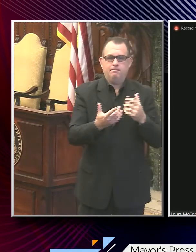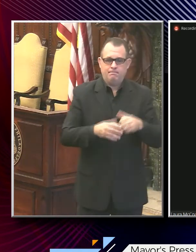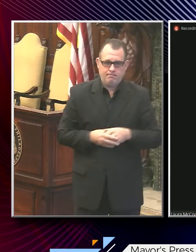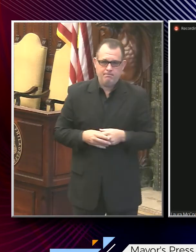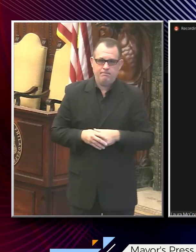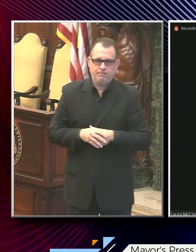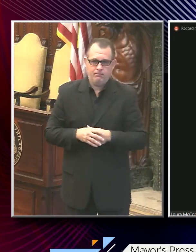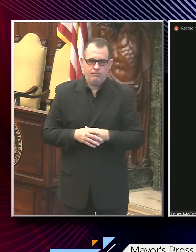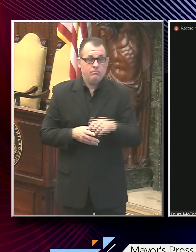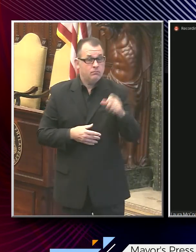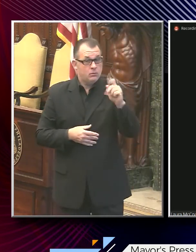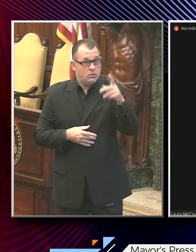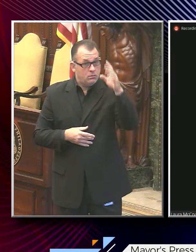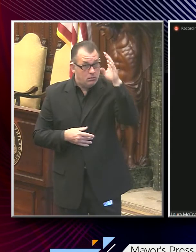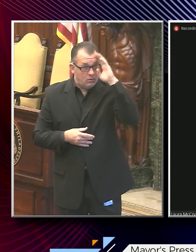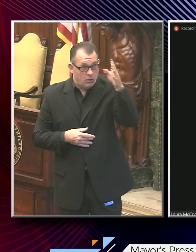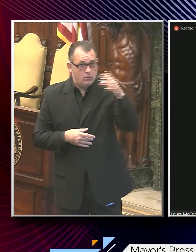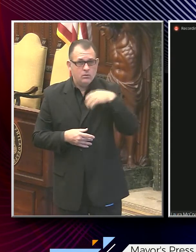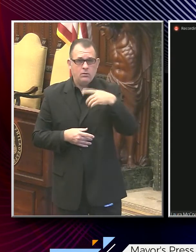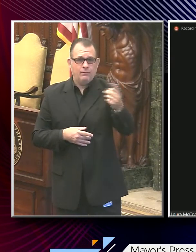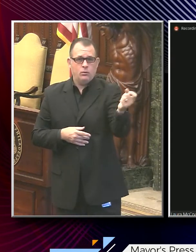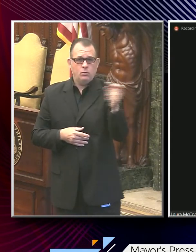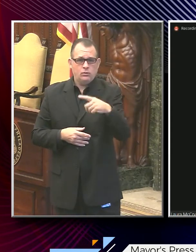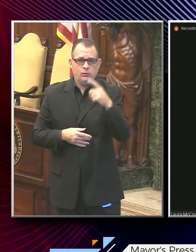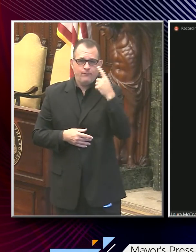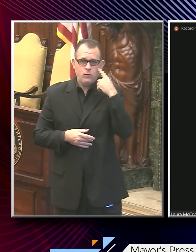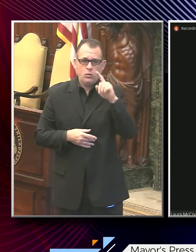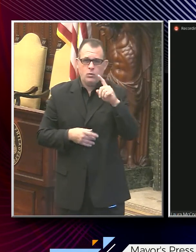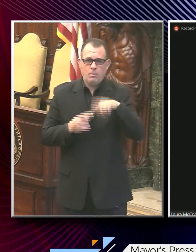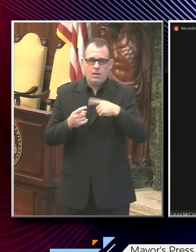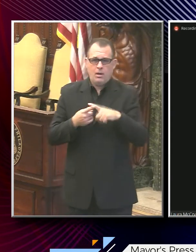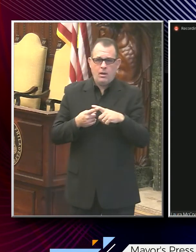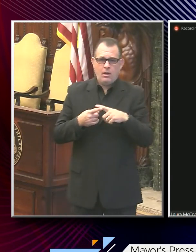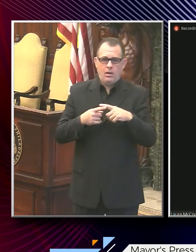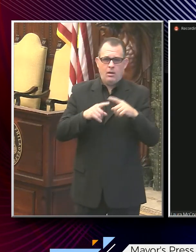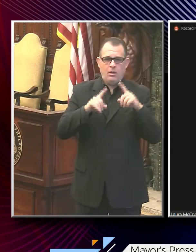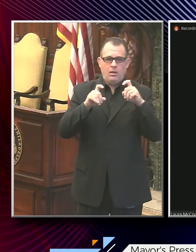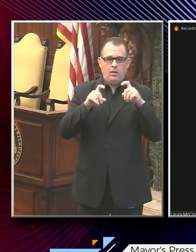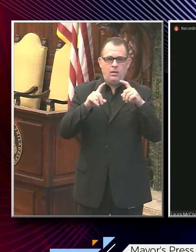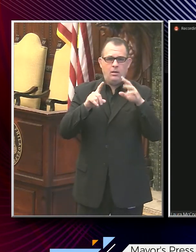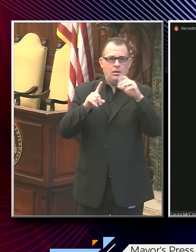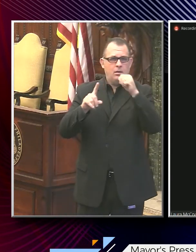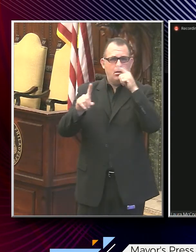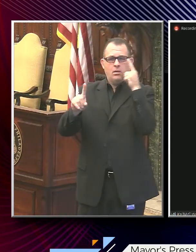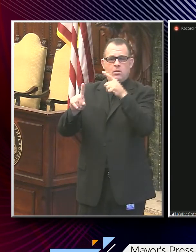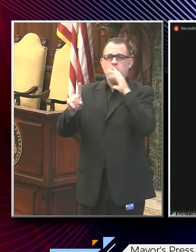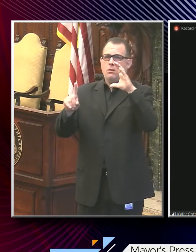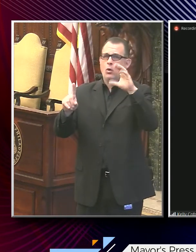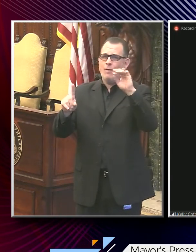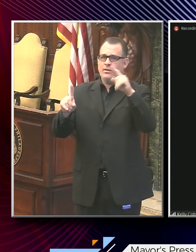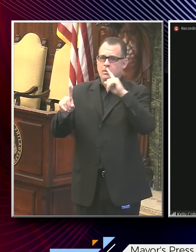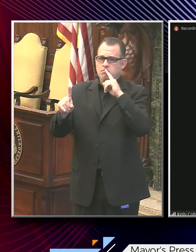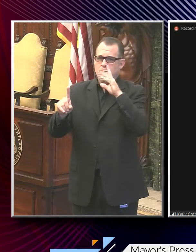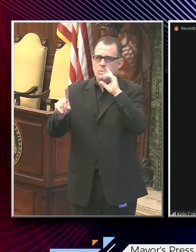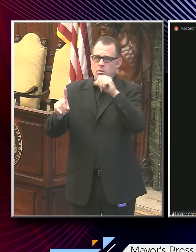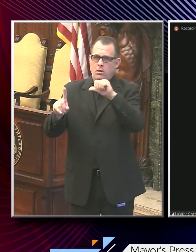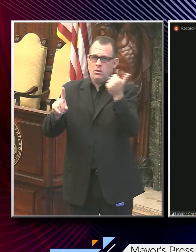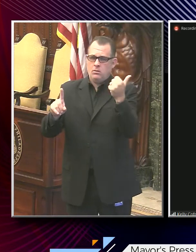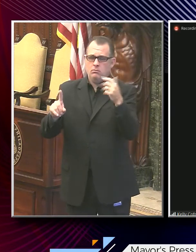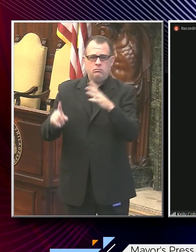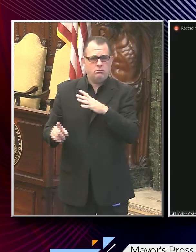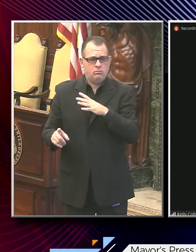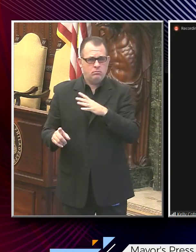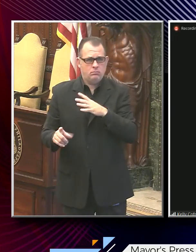Hi, can I ask a couple questions not directly COVID related? Sure.